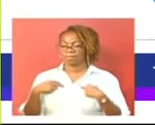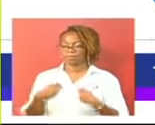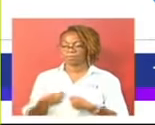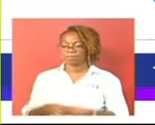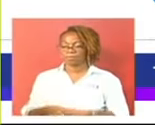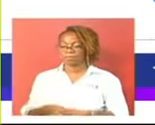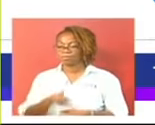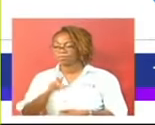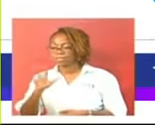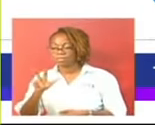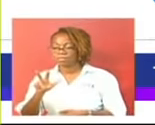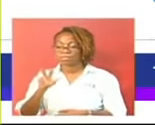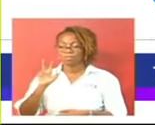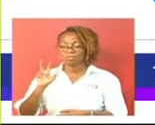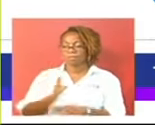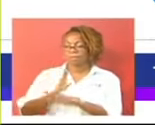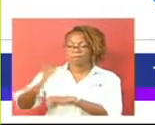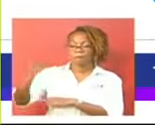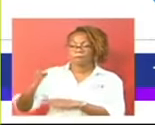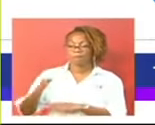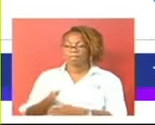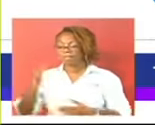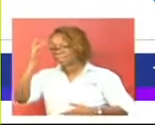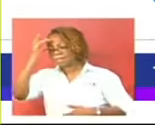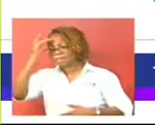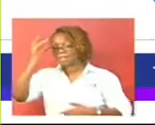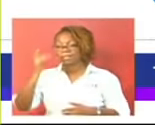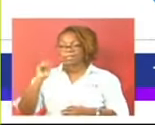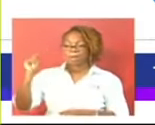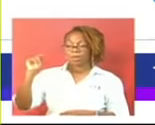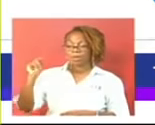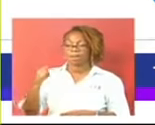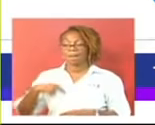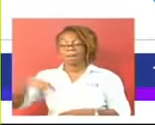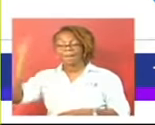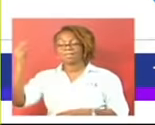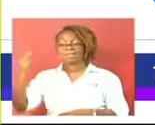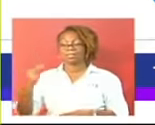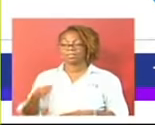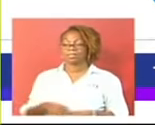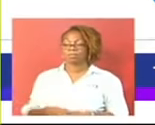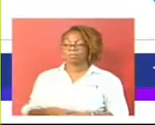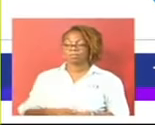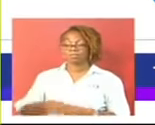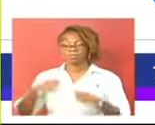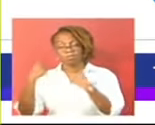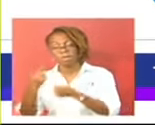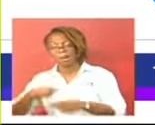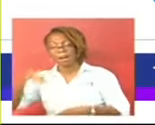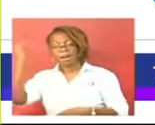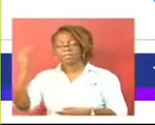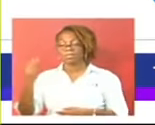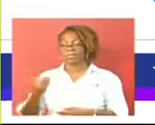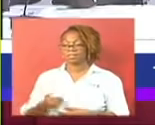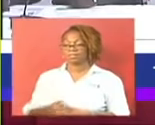on the island, which is some of the highest records that we've had so far since the start of the pandemic?